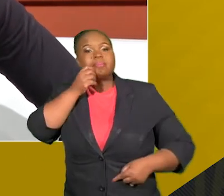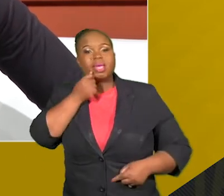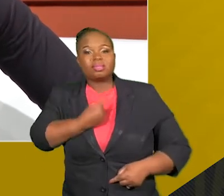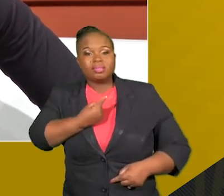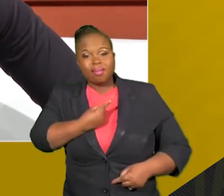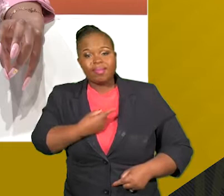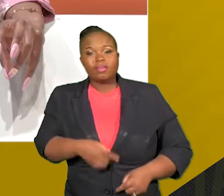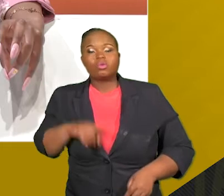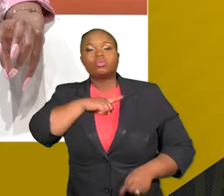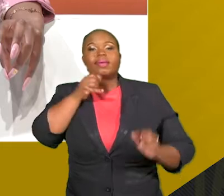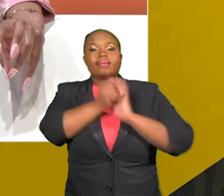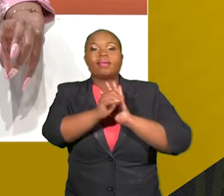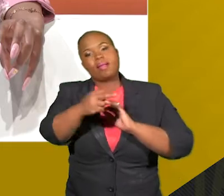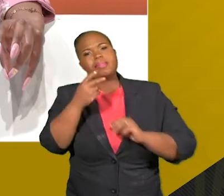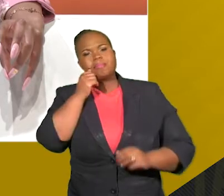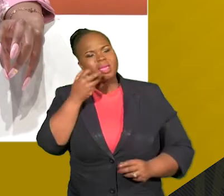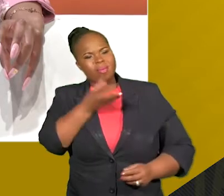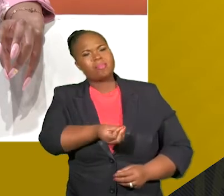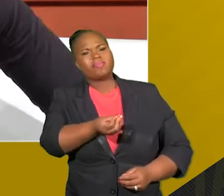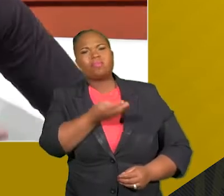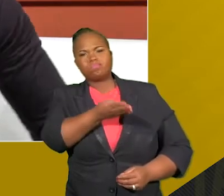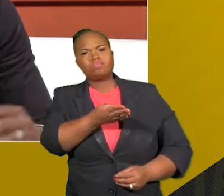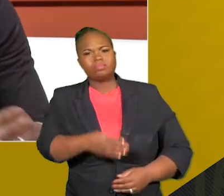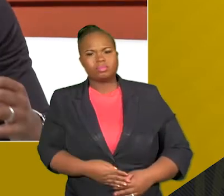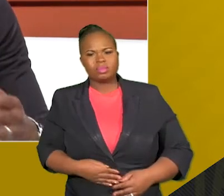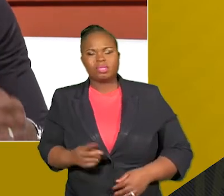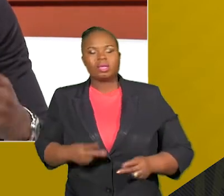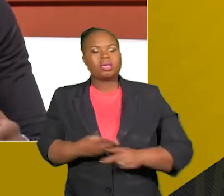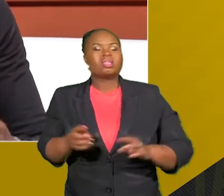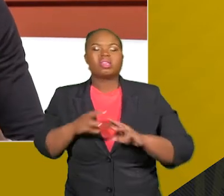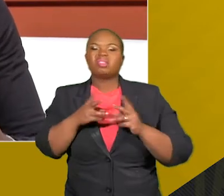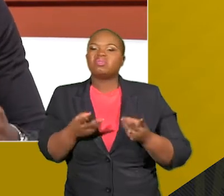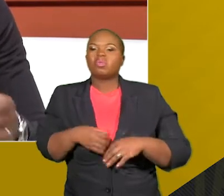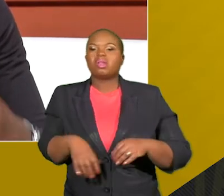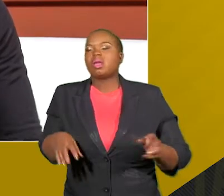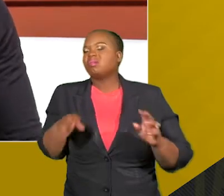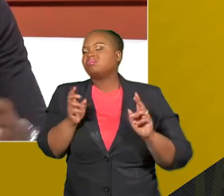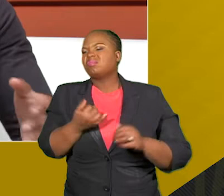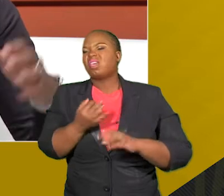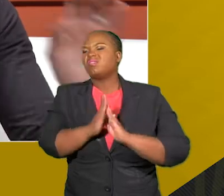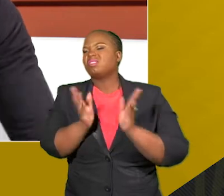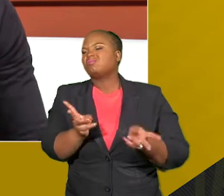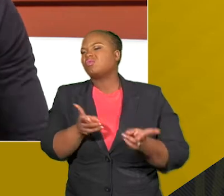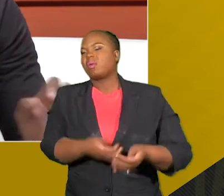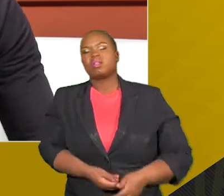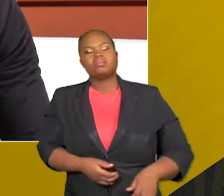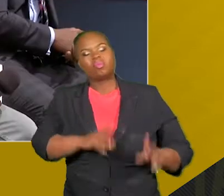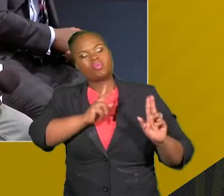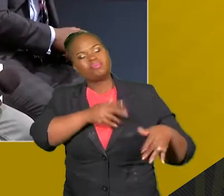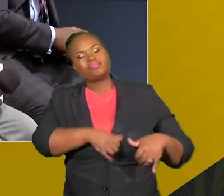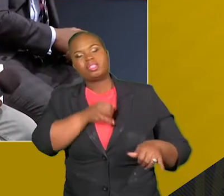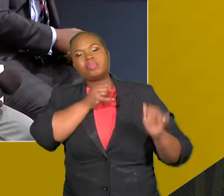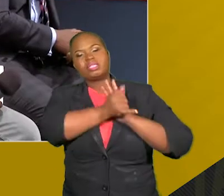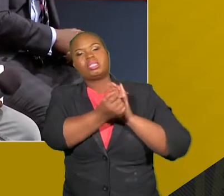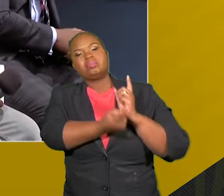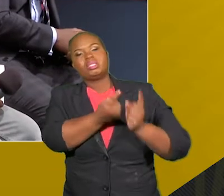self. Men are killing other men out there. And the way it has become so normal, it's like, you know,